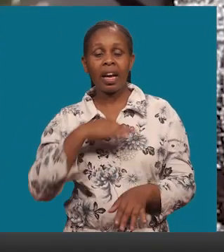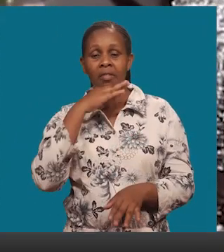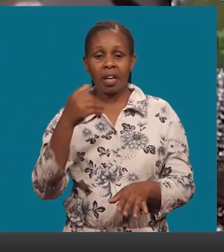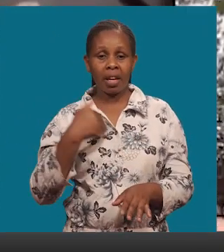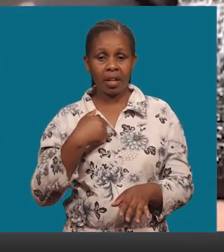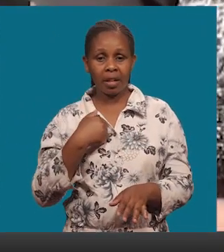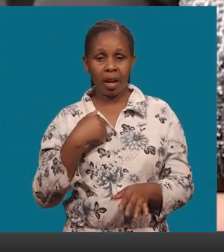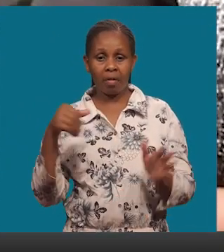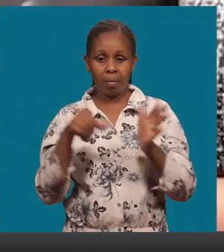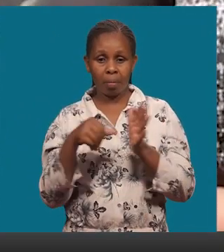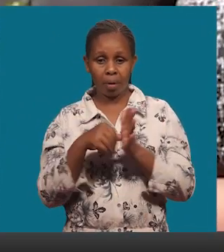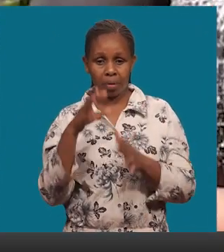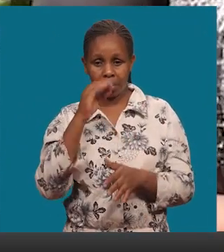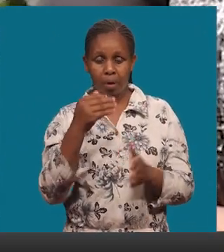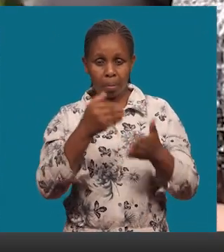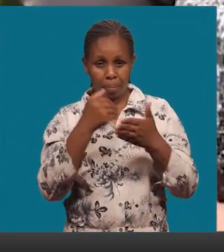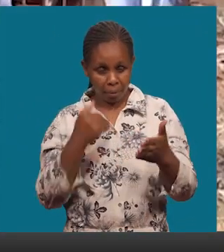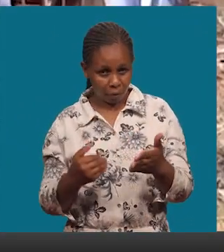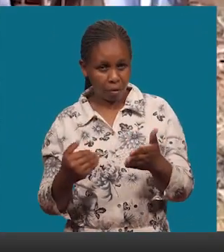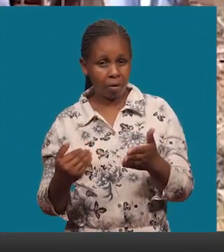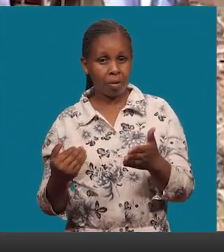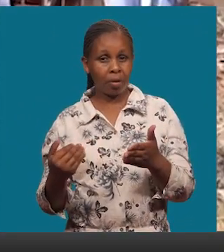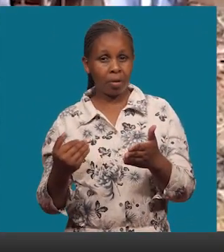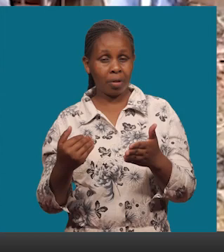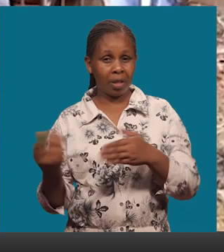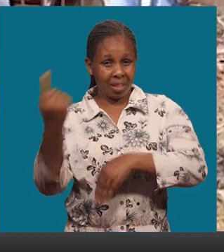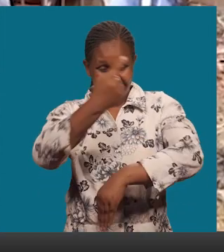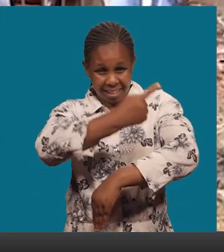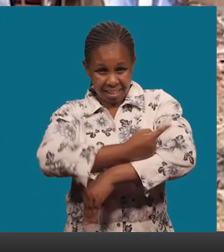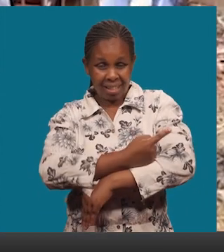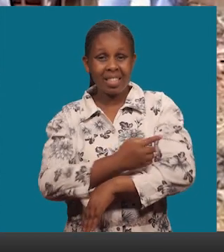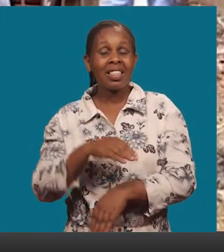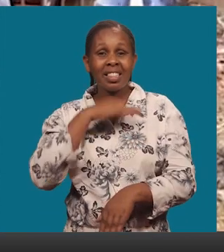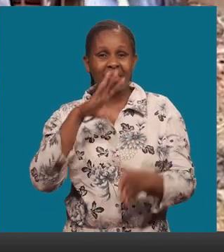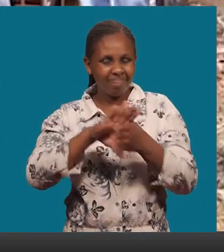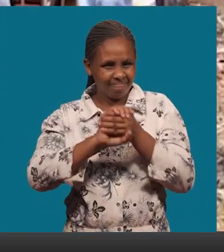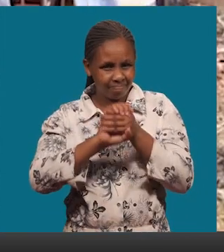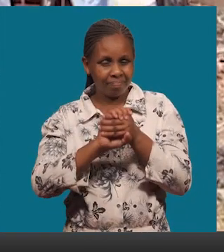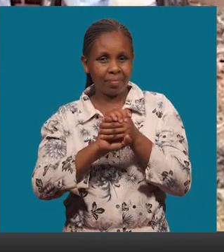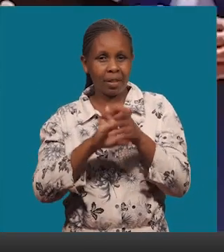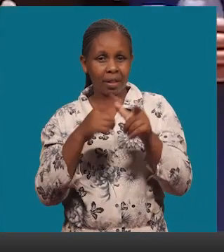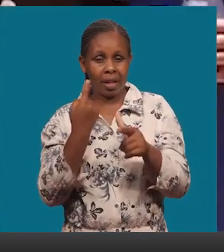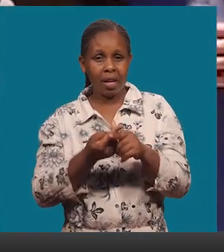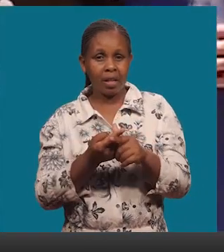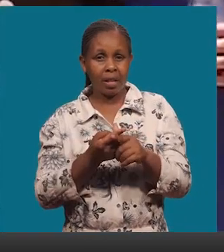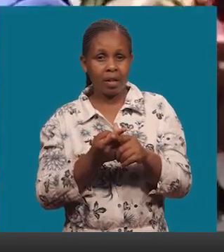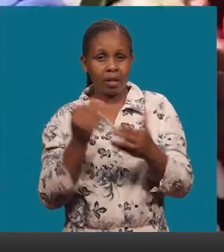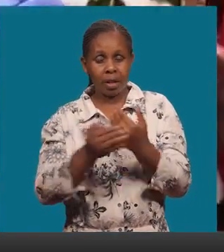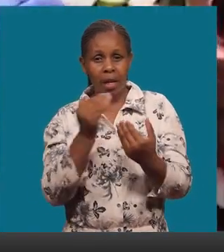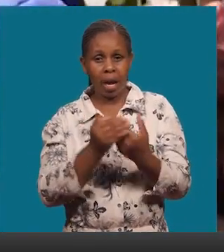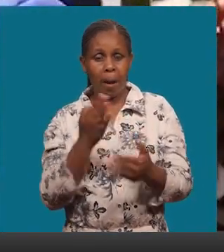had any issues. In fact, the day before he died, he held my hand and he squeezed my hand and told me, look after my